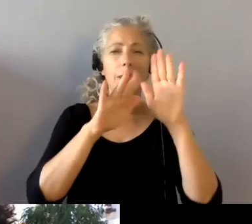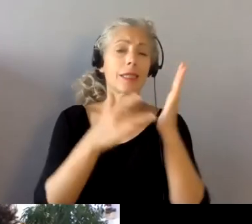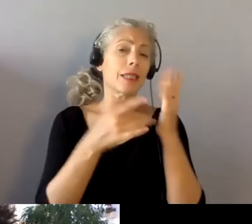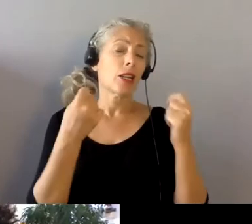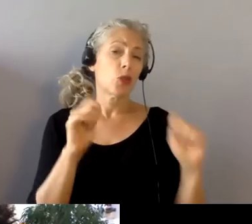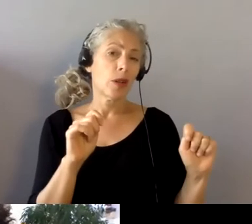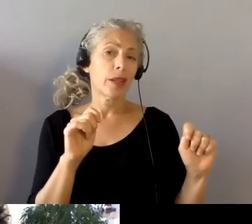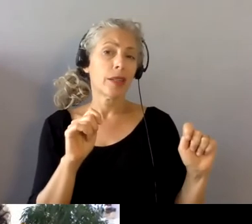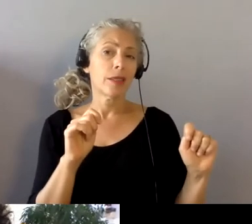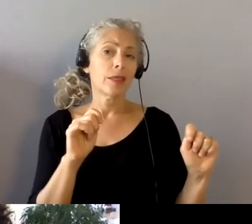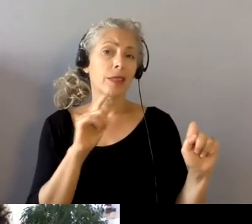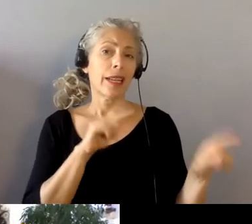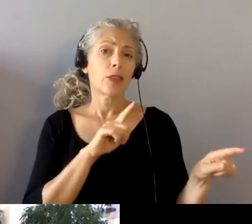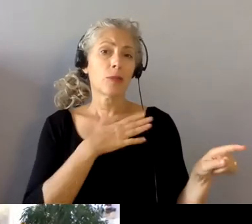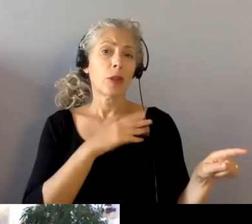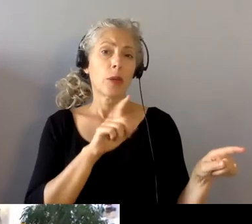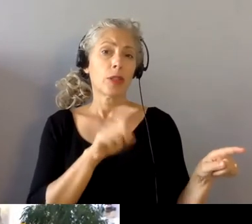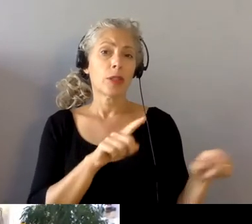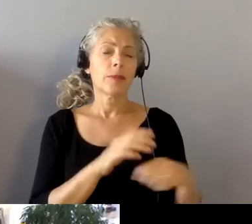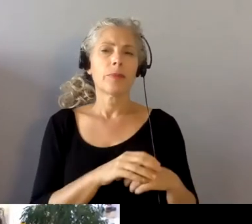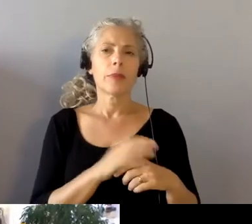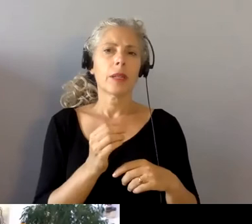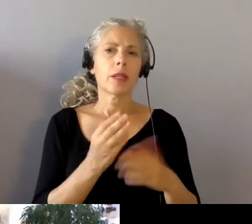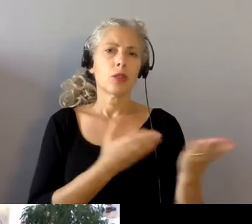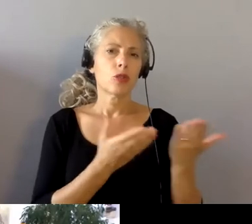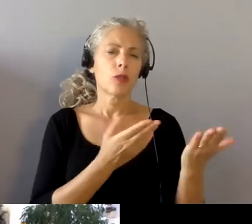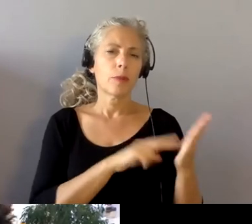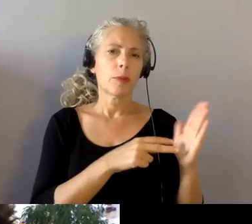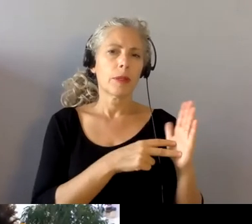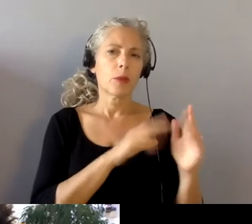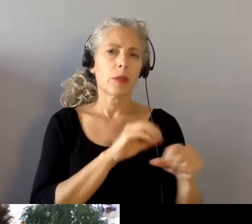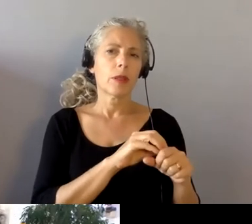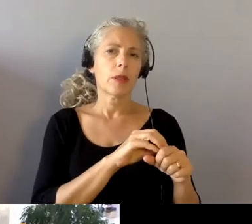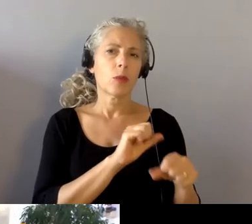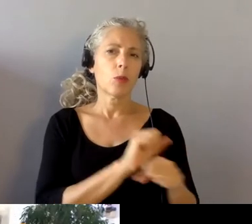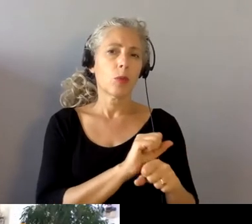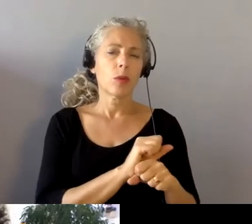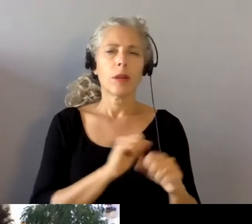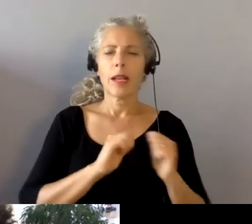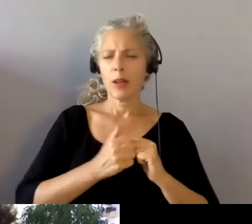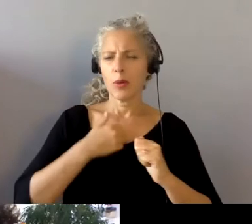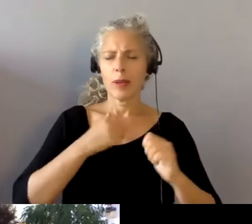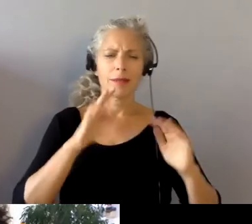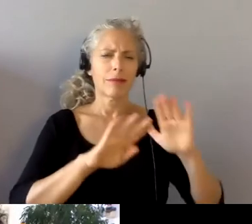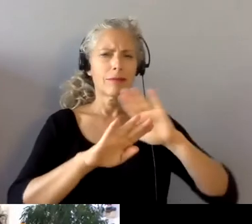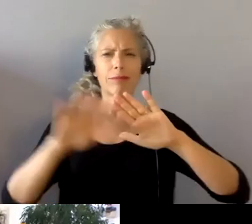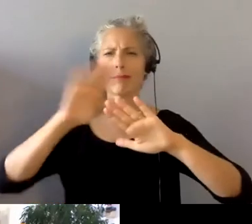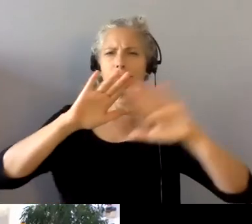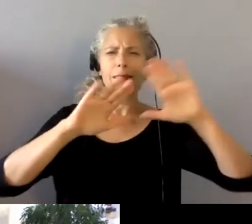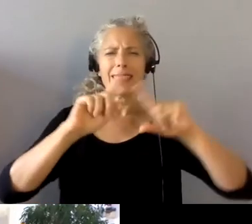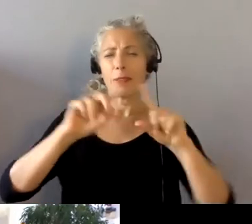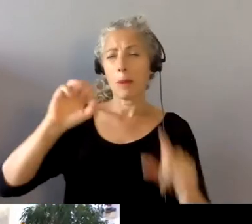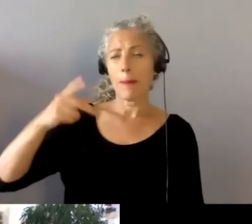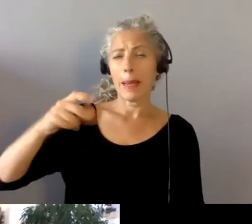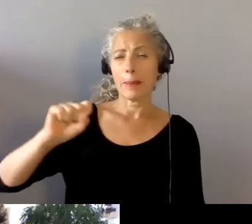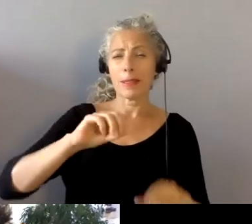build to answer that question, to actually serve that purpose in the work. How then could I build layers of different kinds of maps and space? Well,